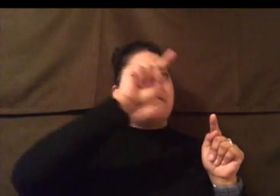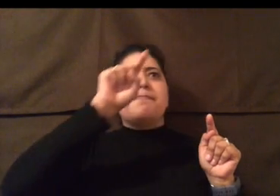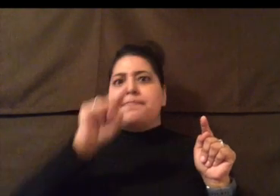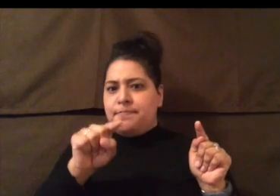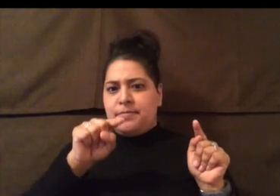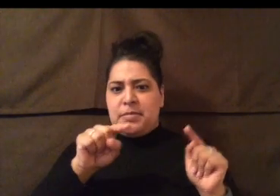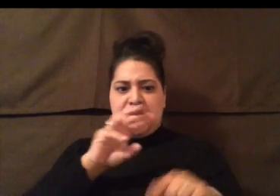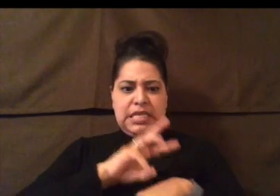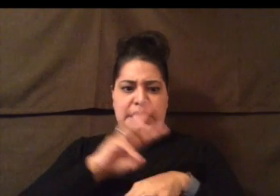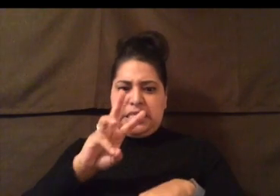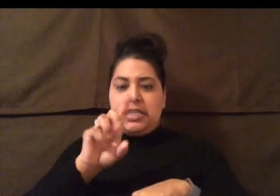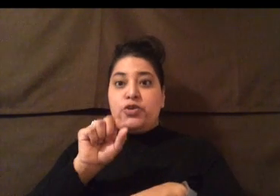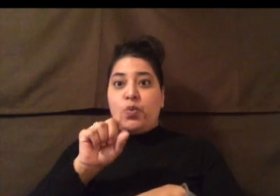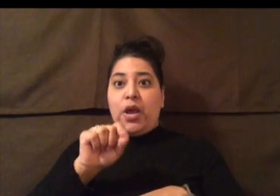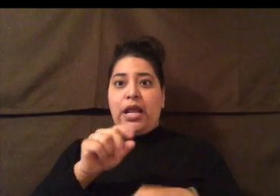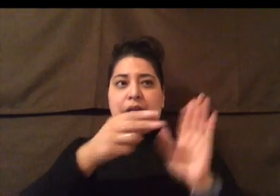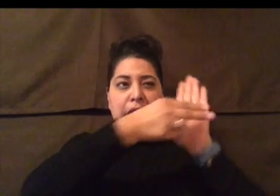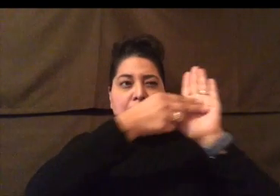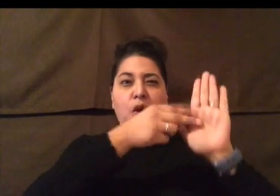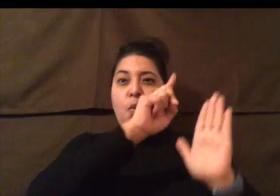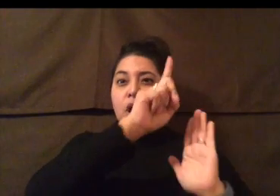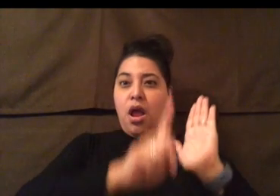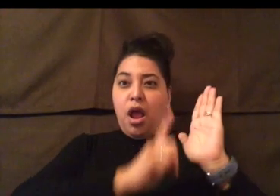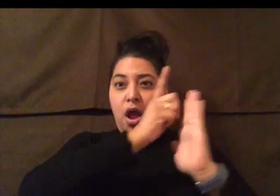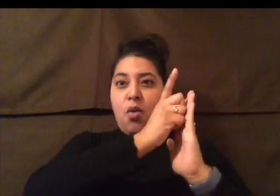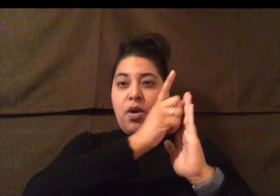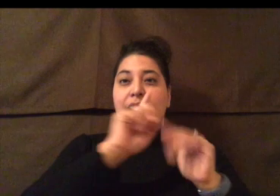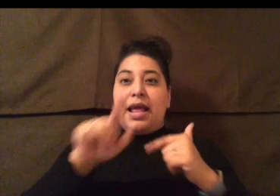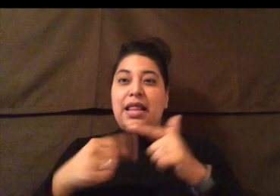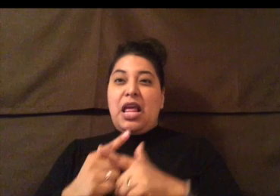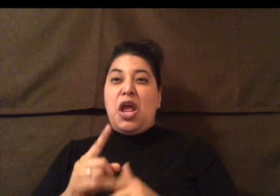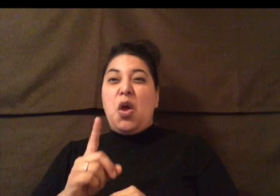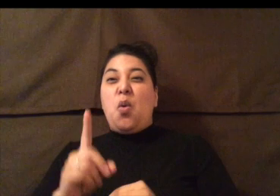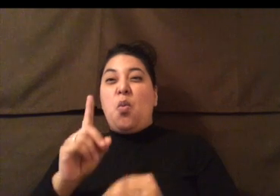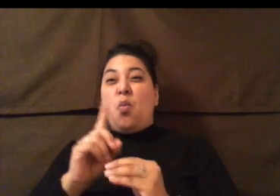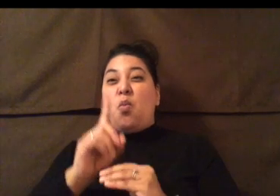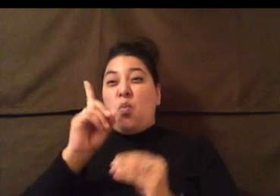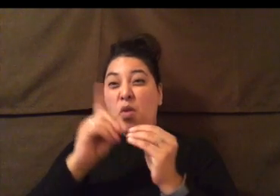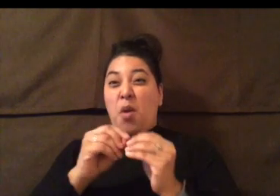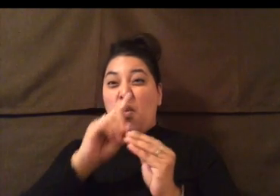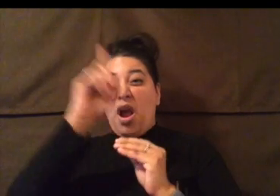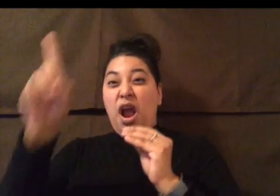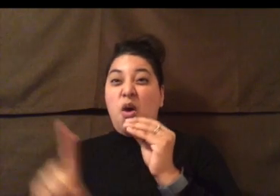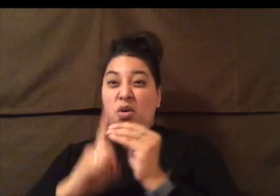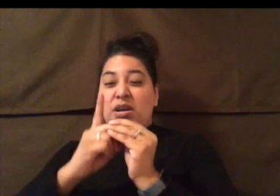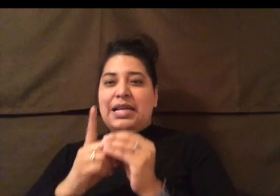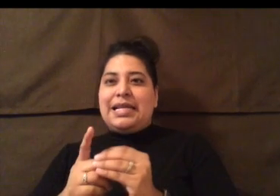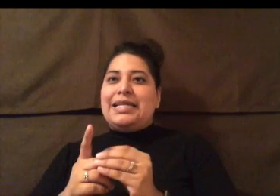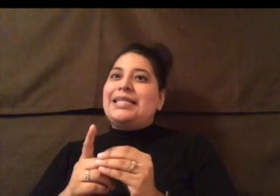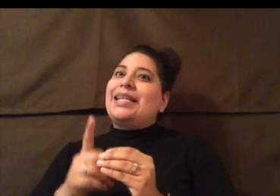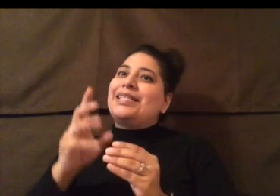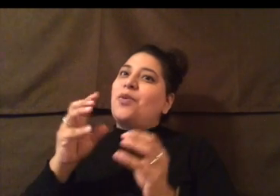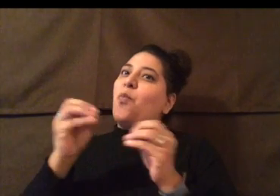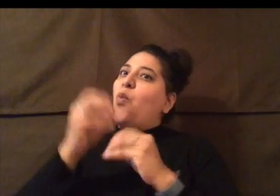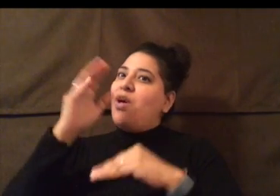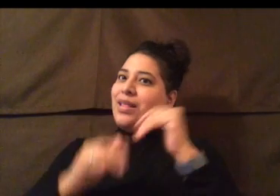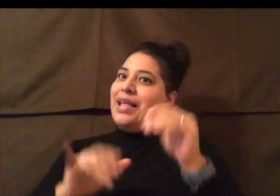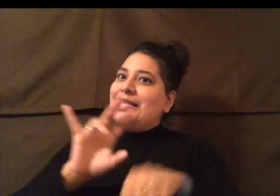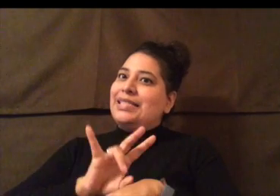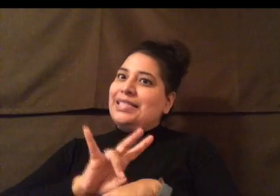know if I add 1 hour, it'll be 6:20.